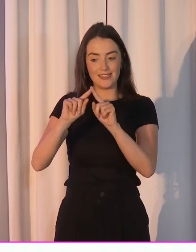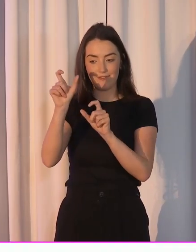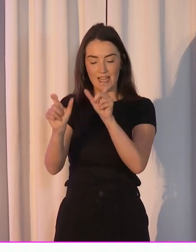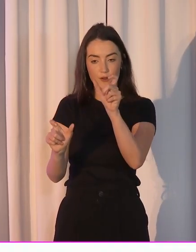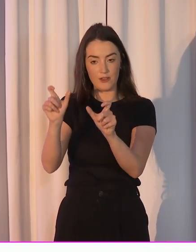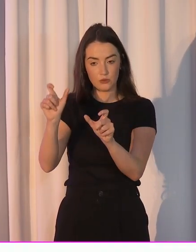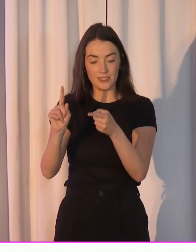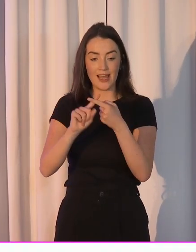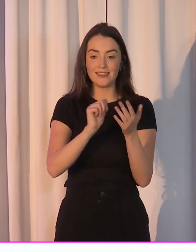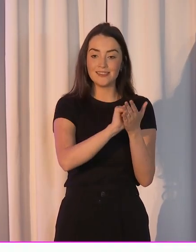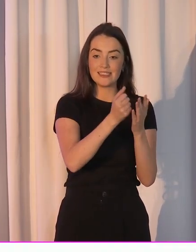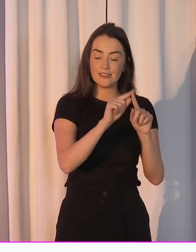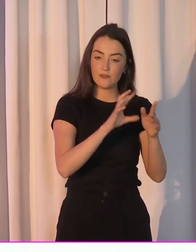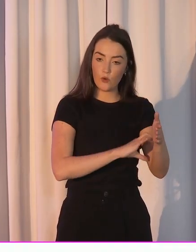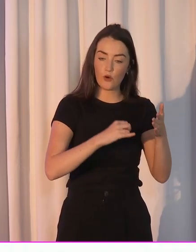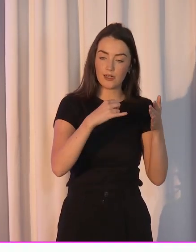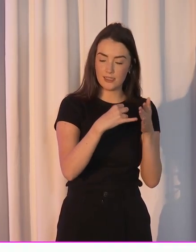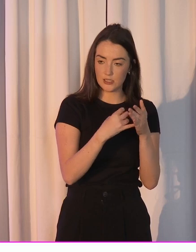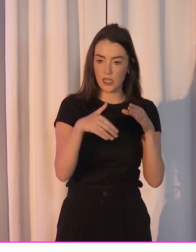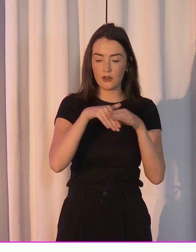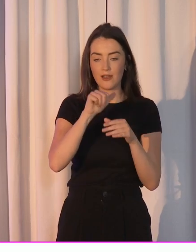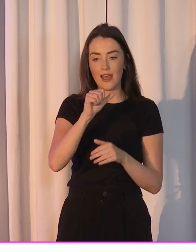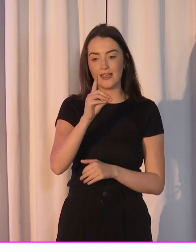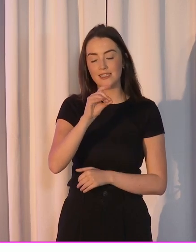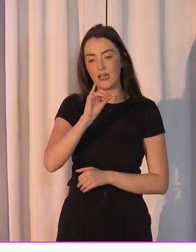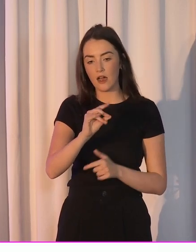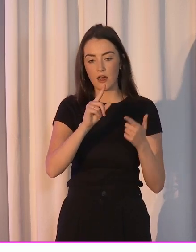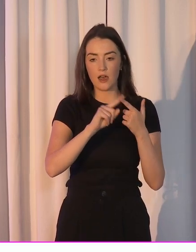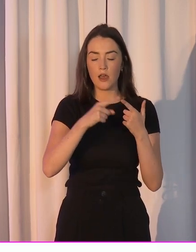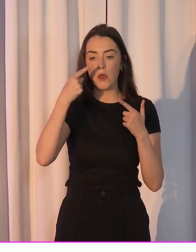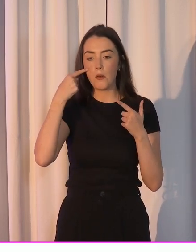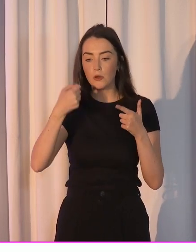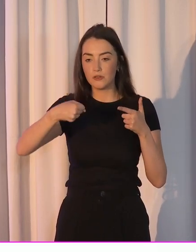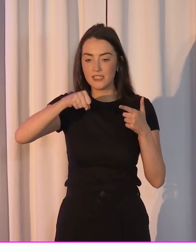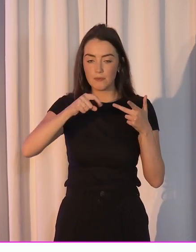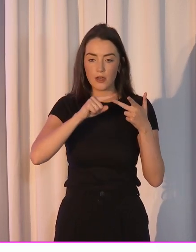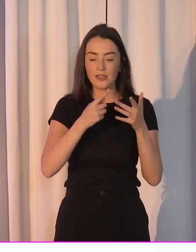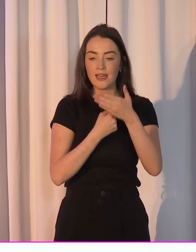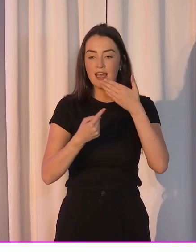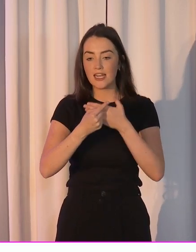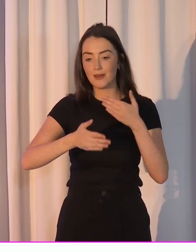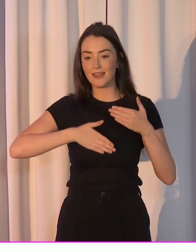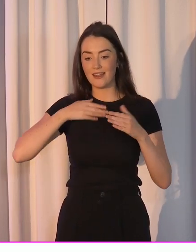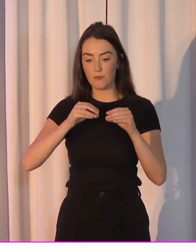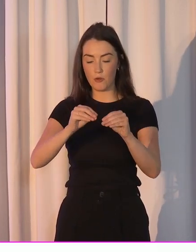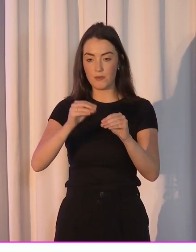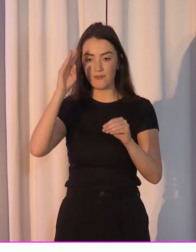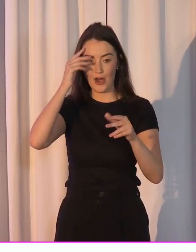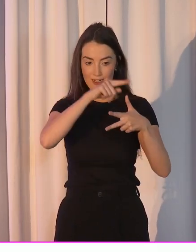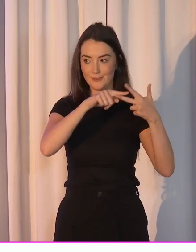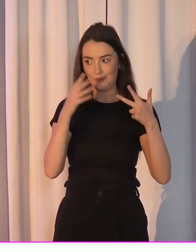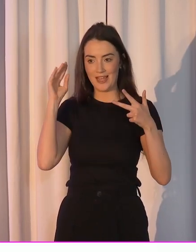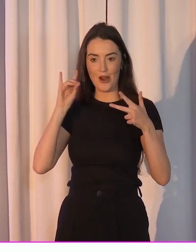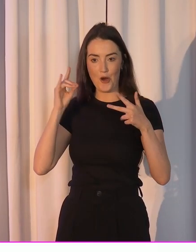and 16 organisations, including ADI, Blue Teapot and the Independent Living Movement of Ireland, so all the people you've just heard